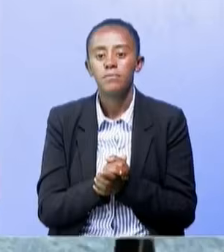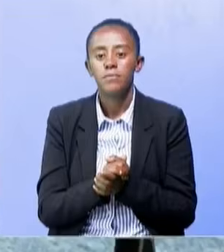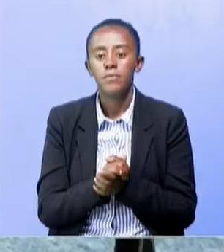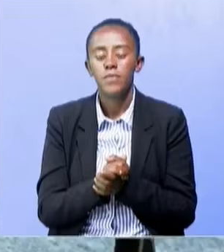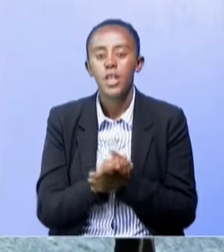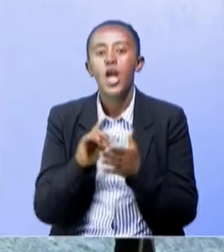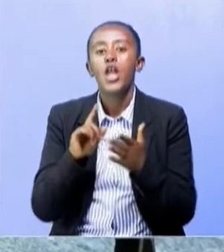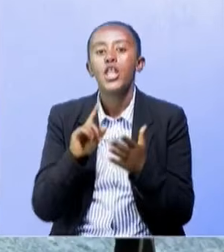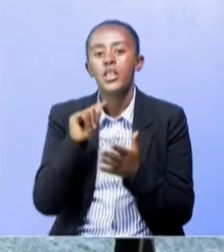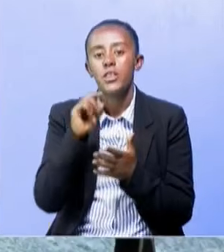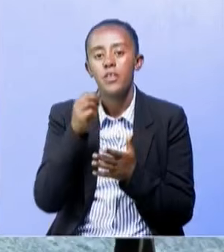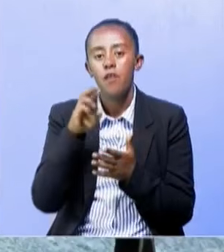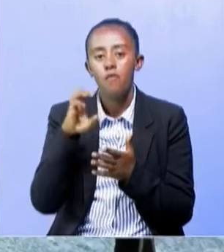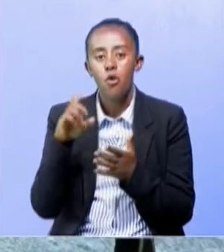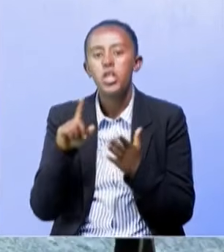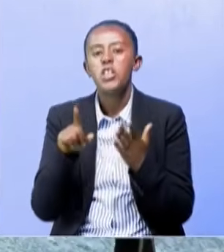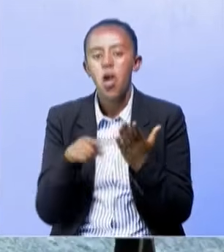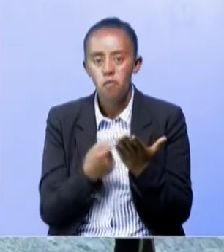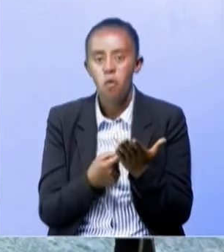therefore,